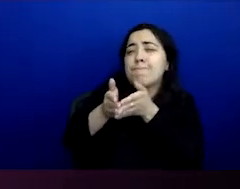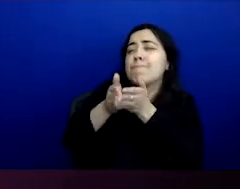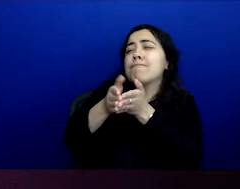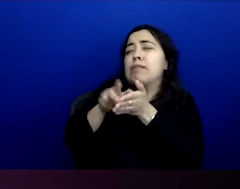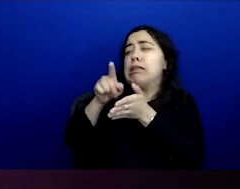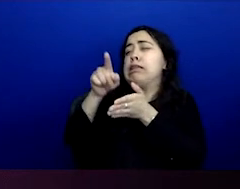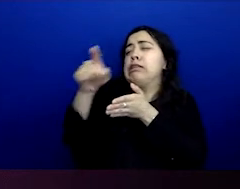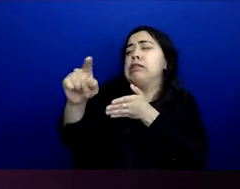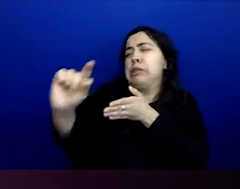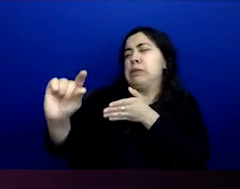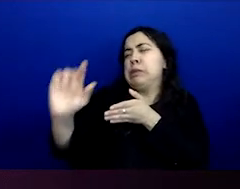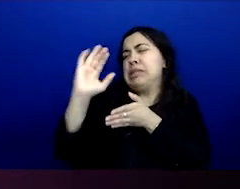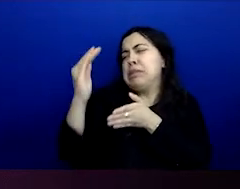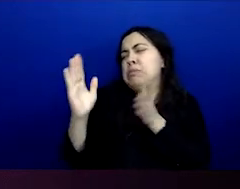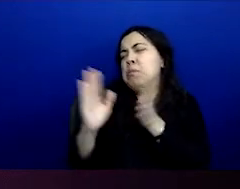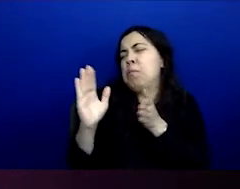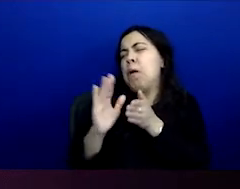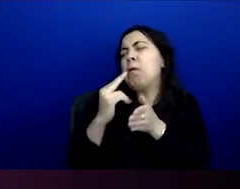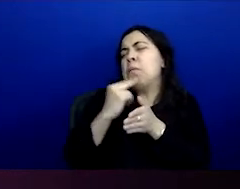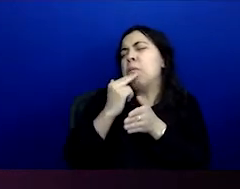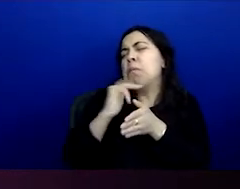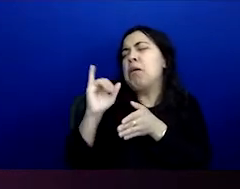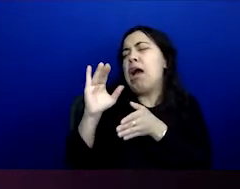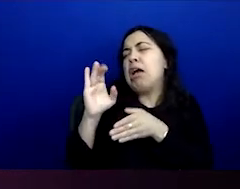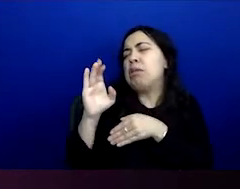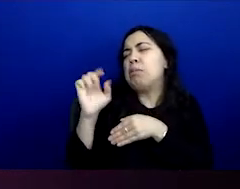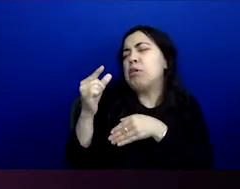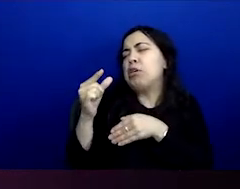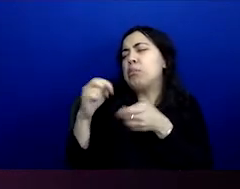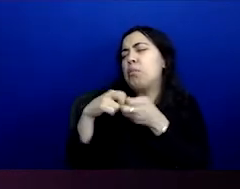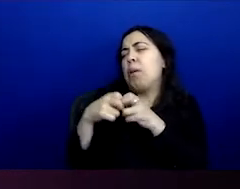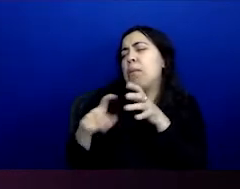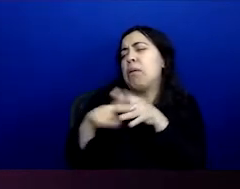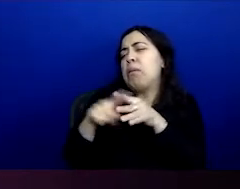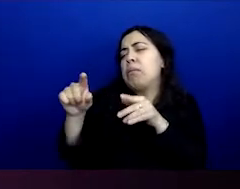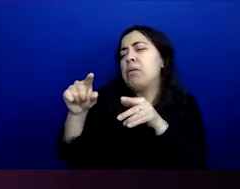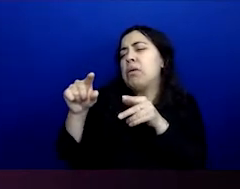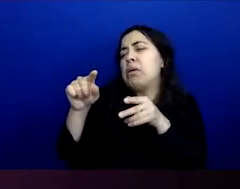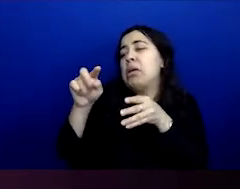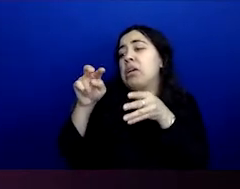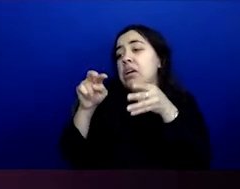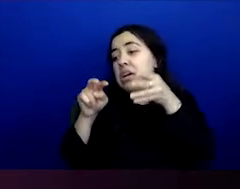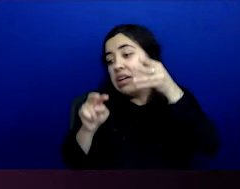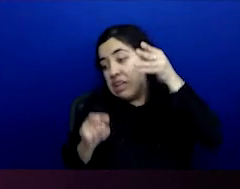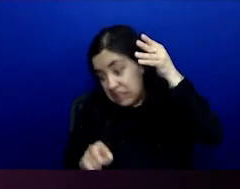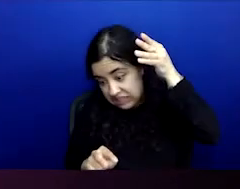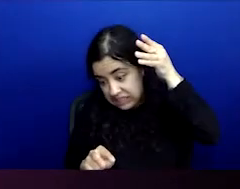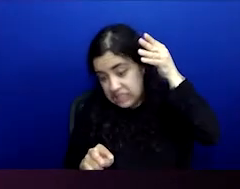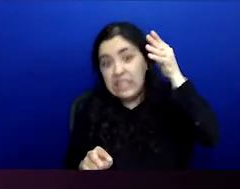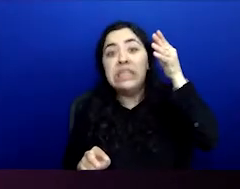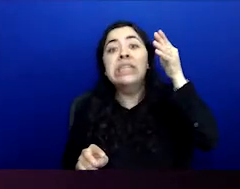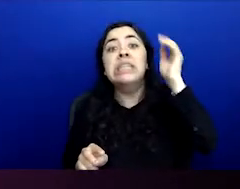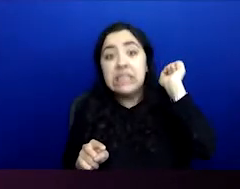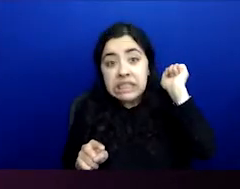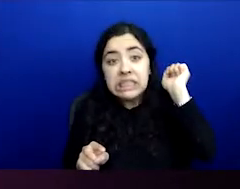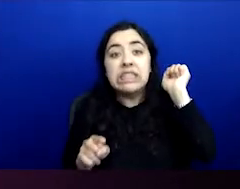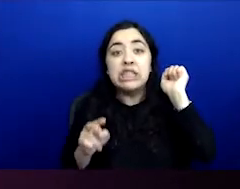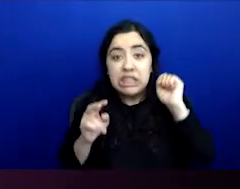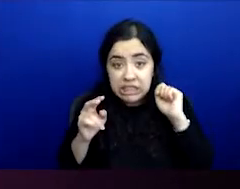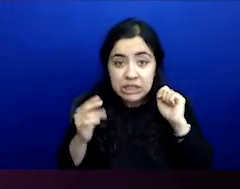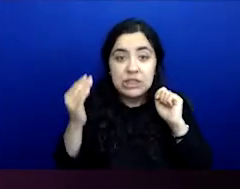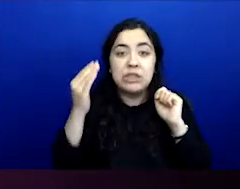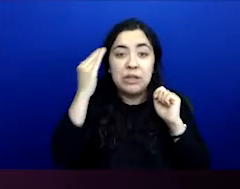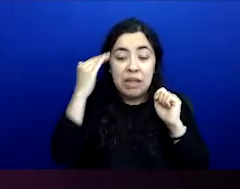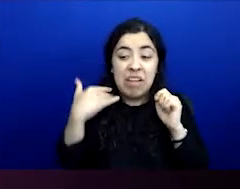you know, doesn't seem that bad. But you know, peel back a layer of the onion, you look under the water a little bit here, and you realize, oh, there's a lot